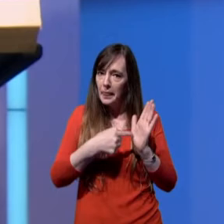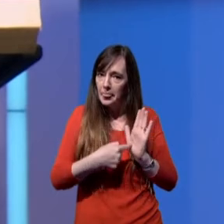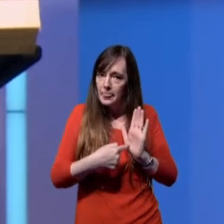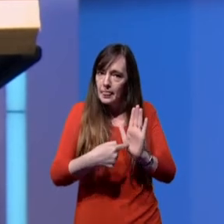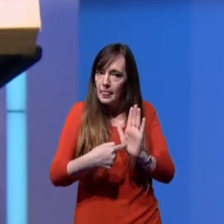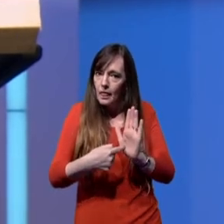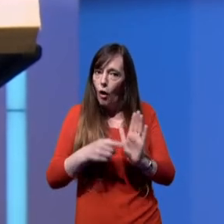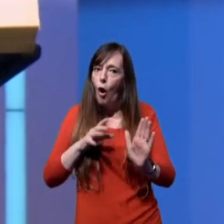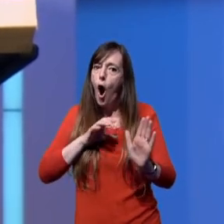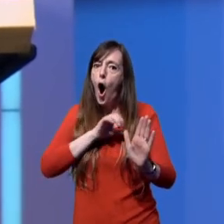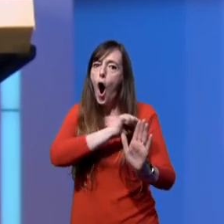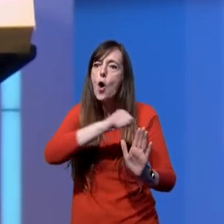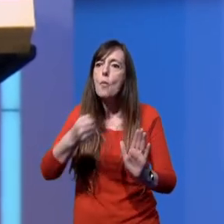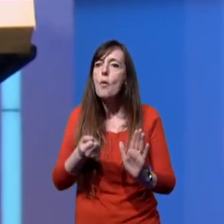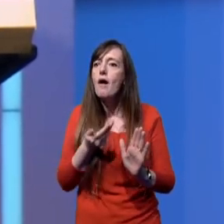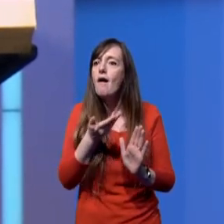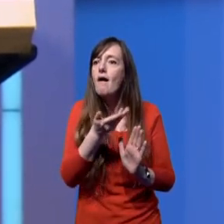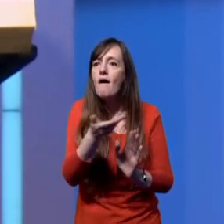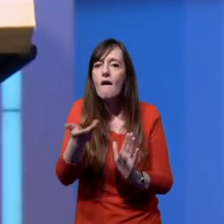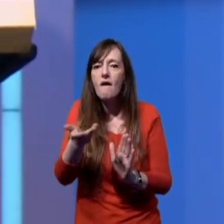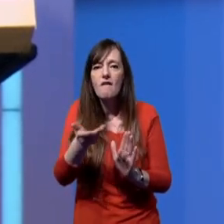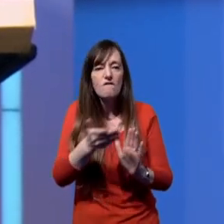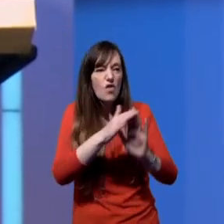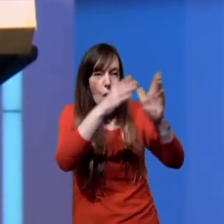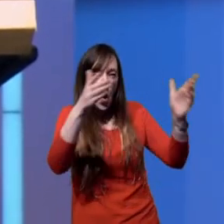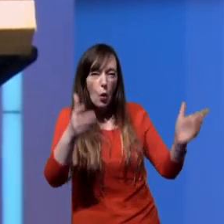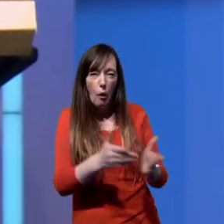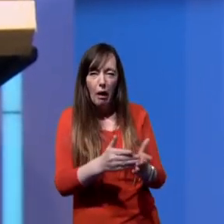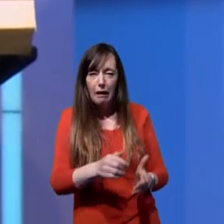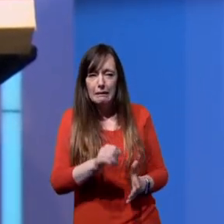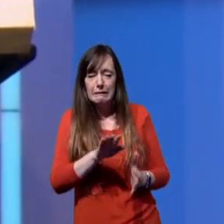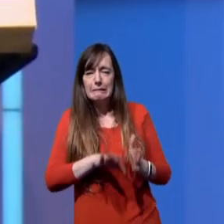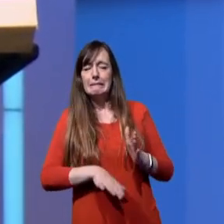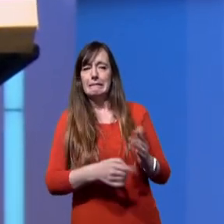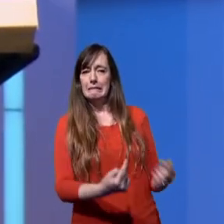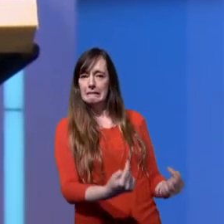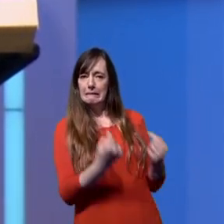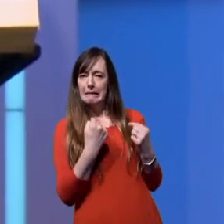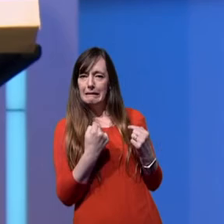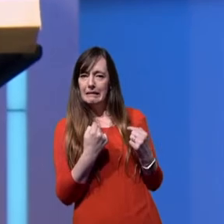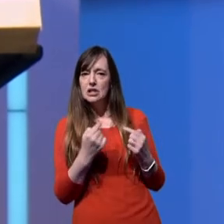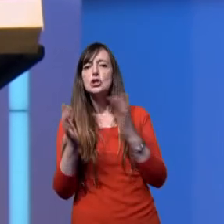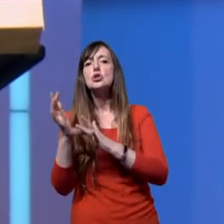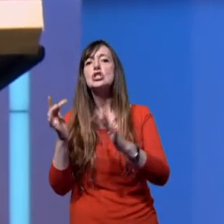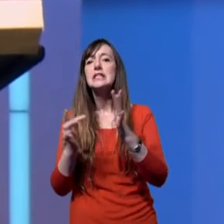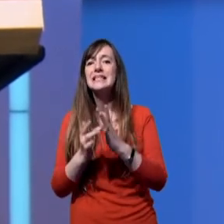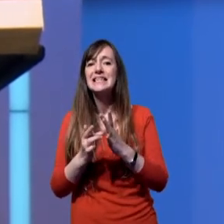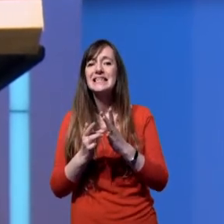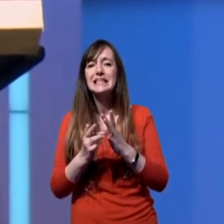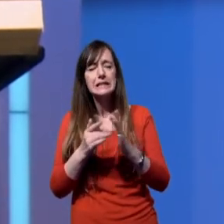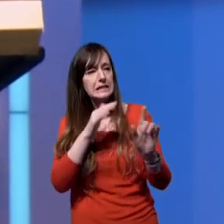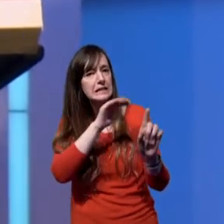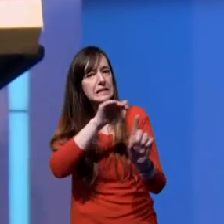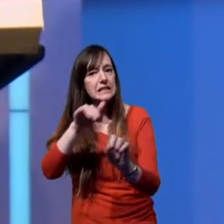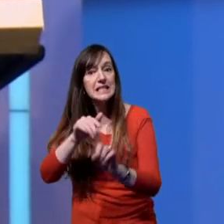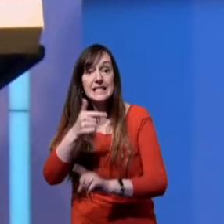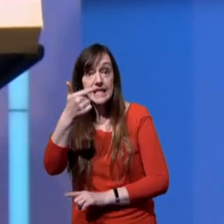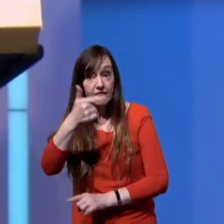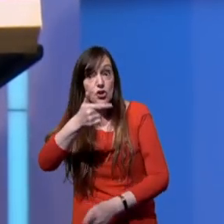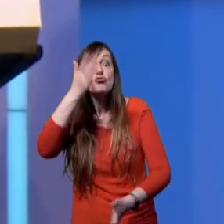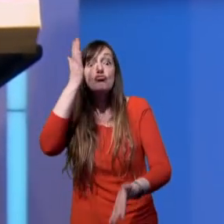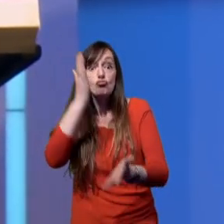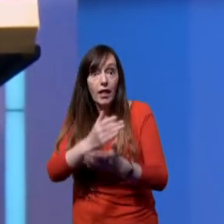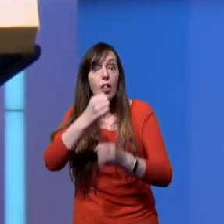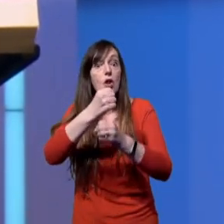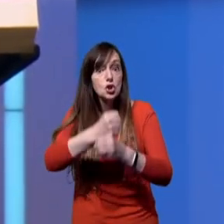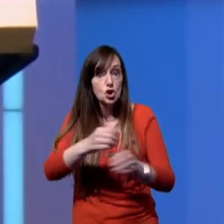hope for a hostile world. As Jesus speaks to these seven real churches that